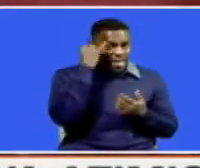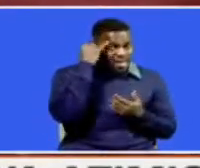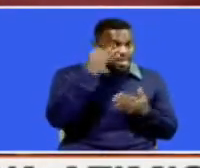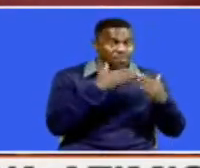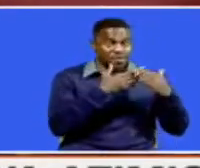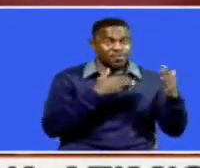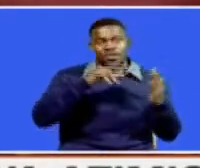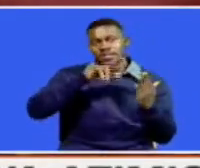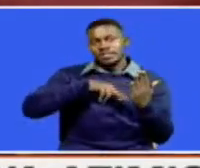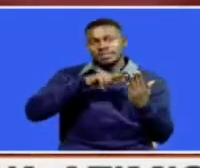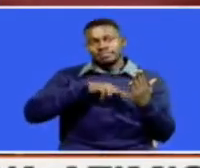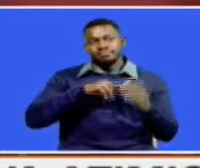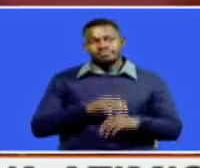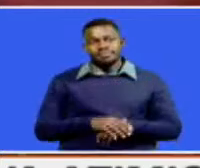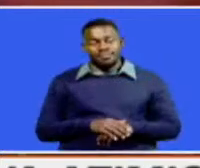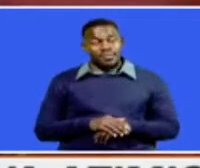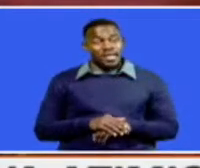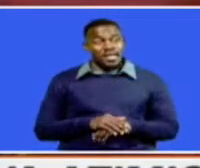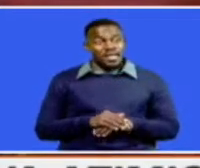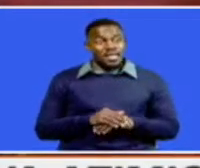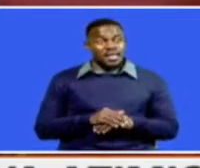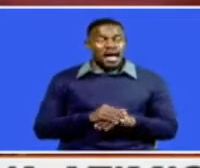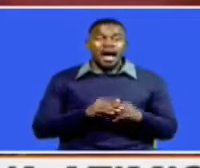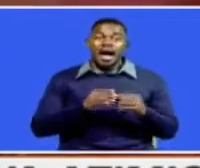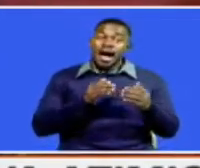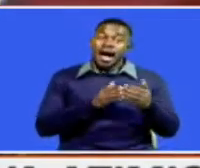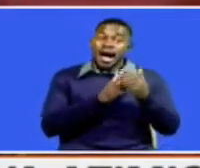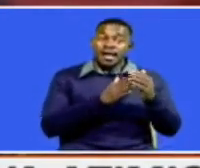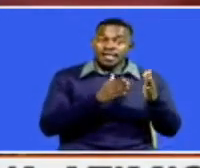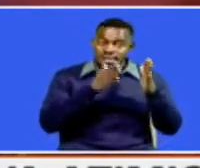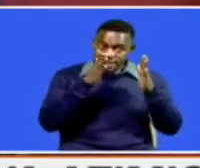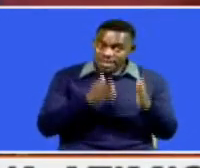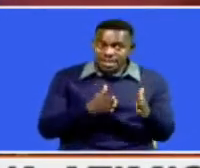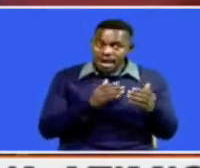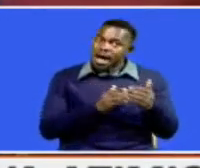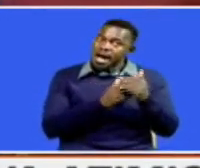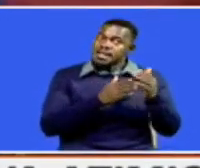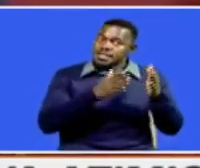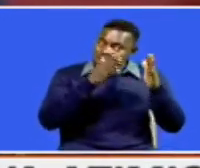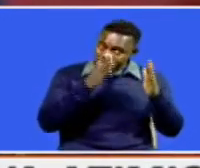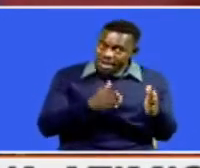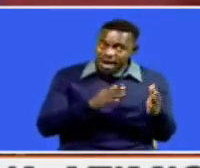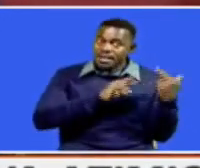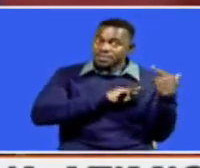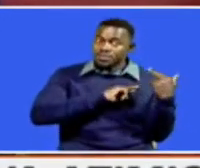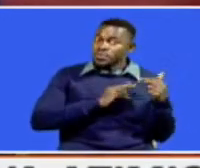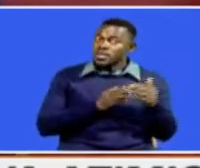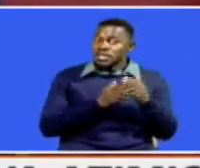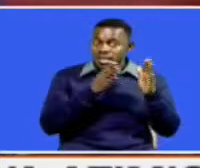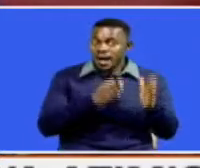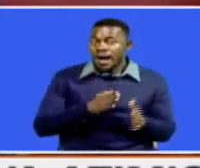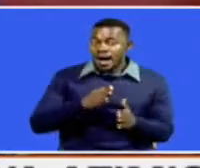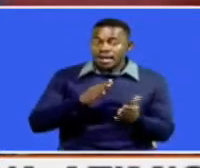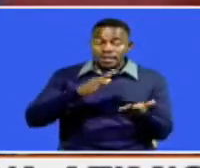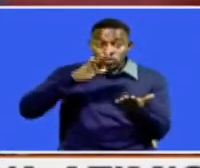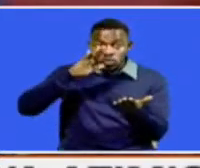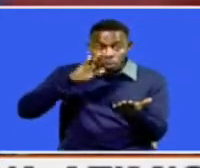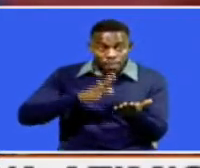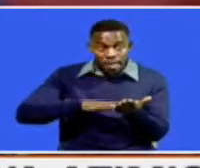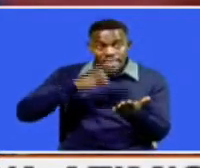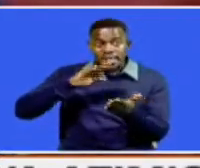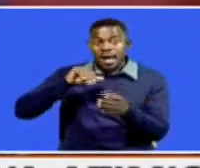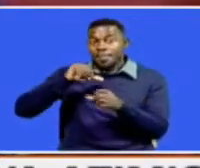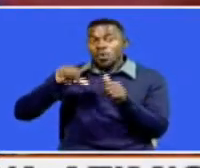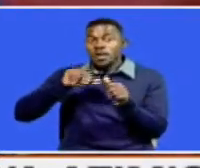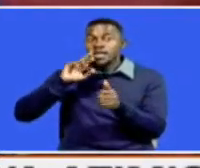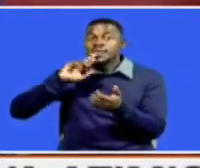responsible for a leader of whatever shade to comment on a report